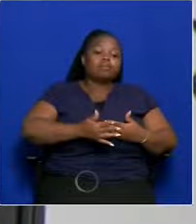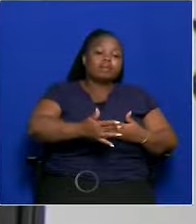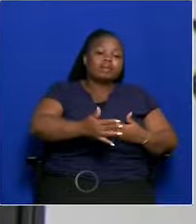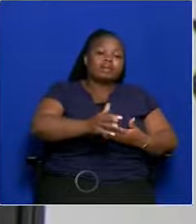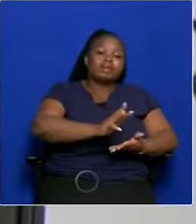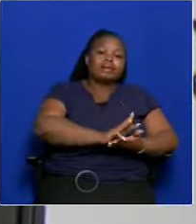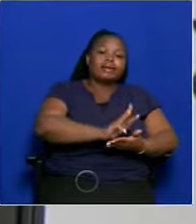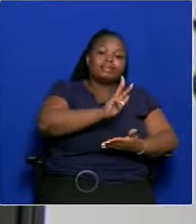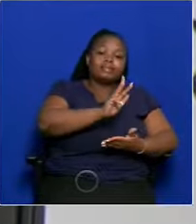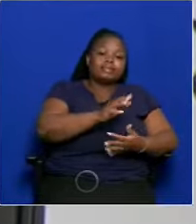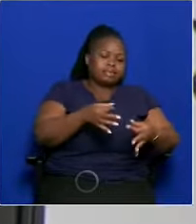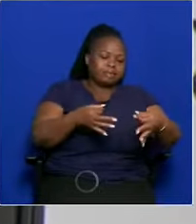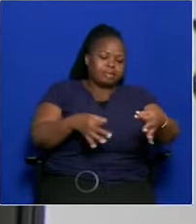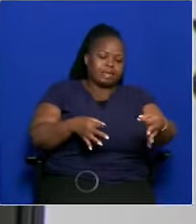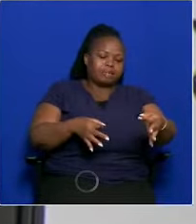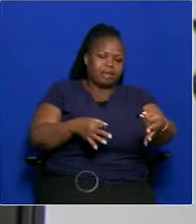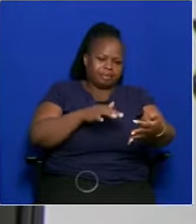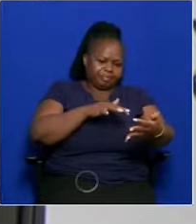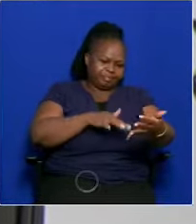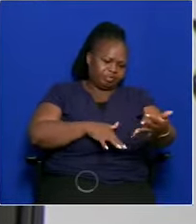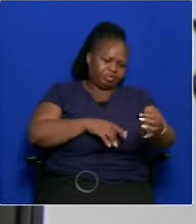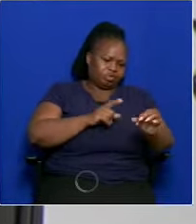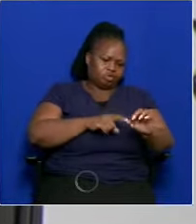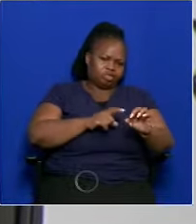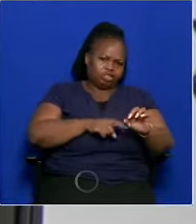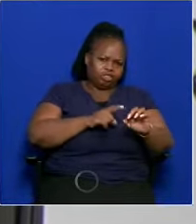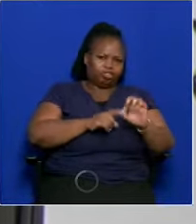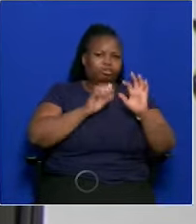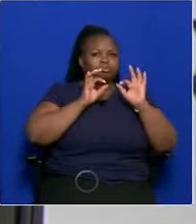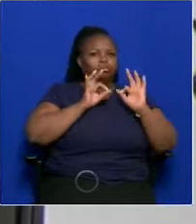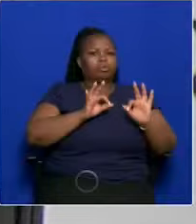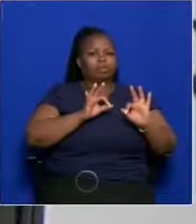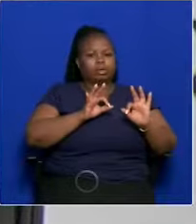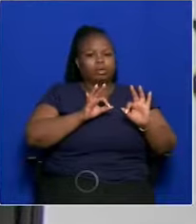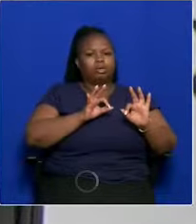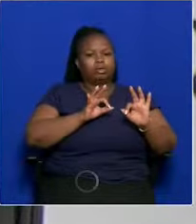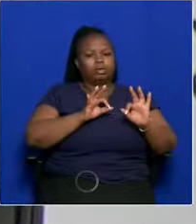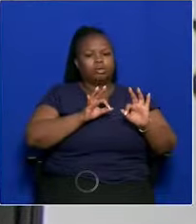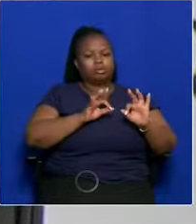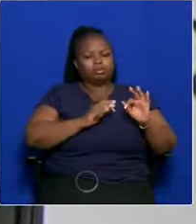paper, now the proper quotation in writing, which comes to the